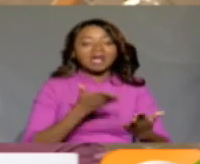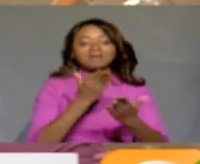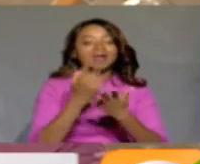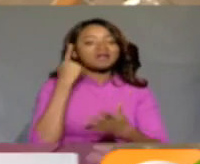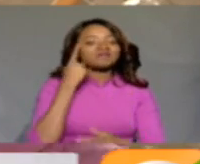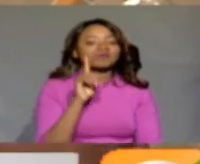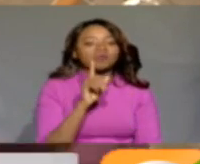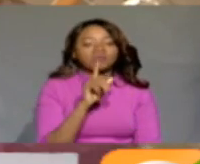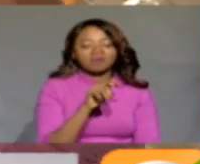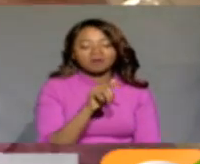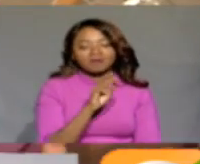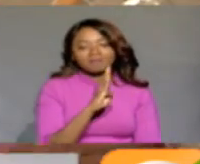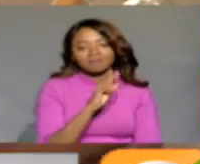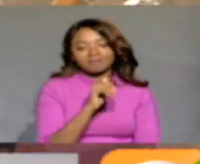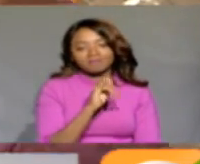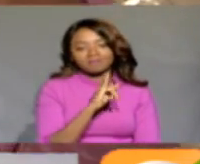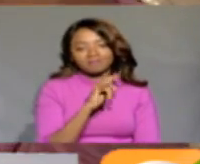then